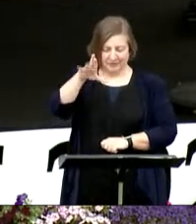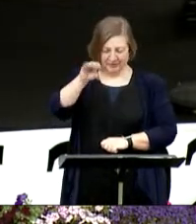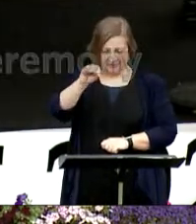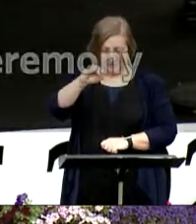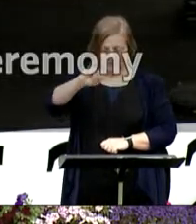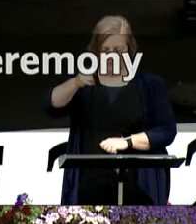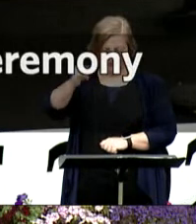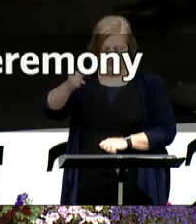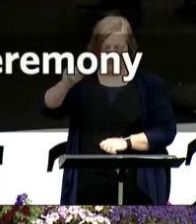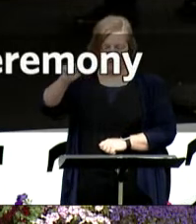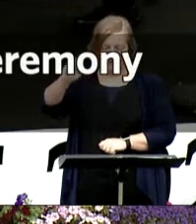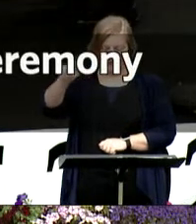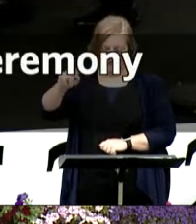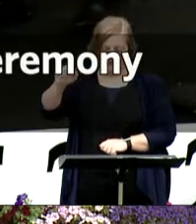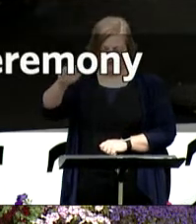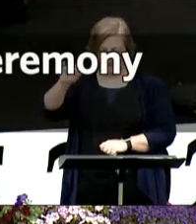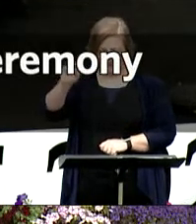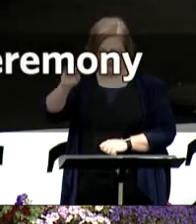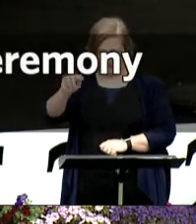Gonzago.